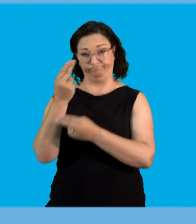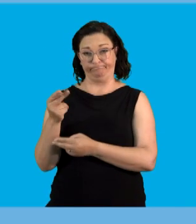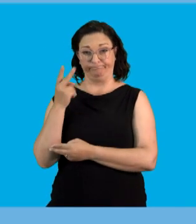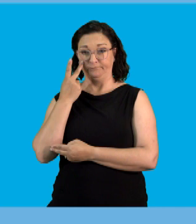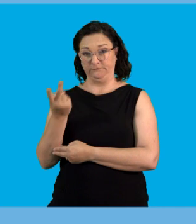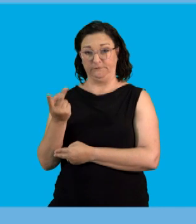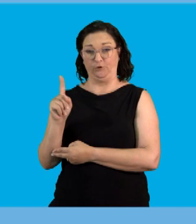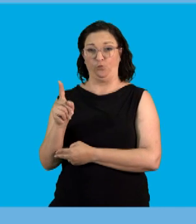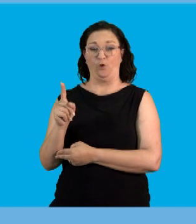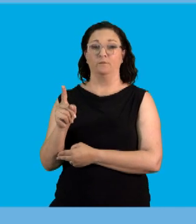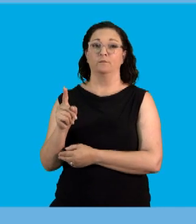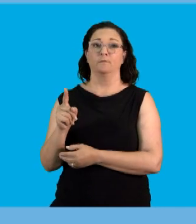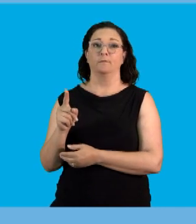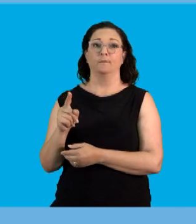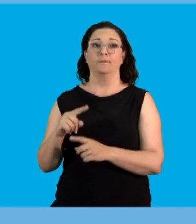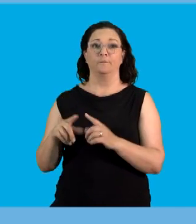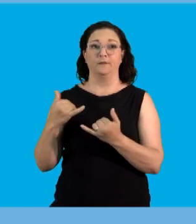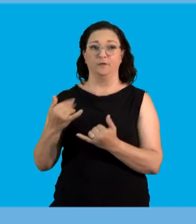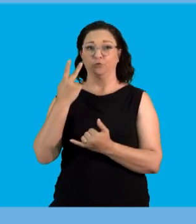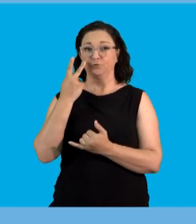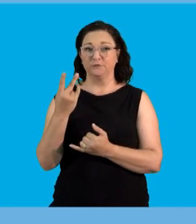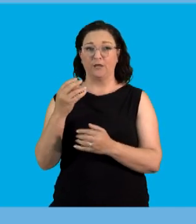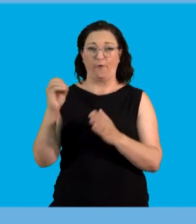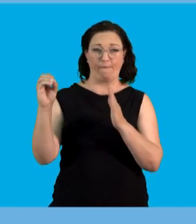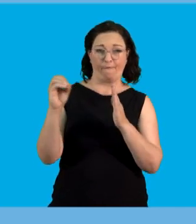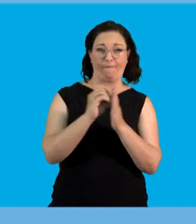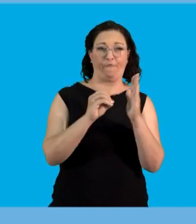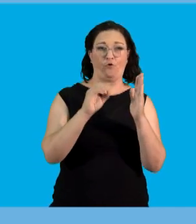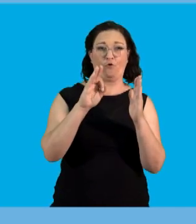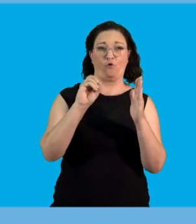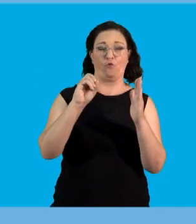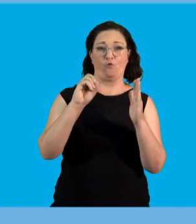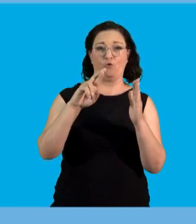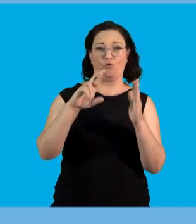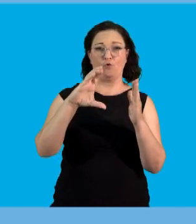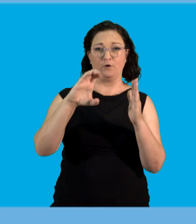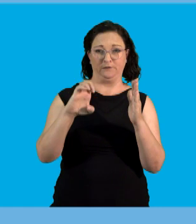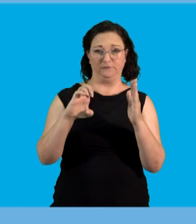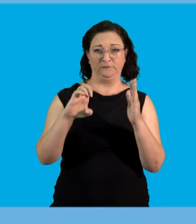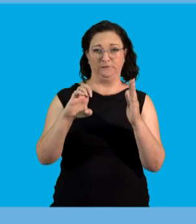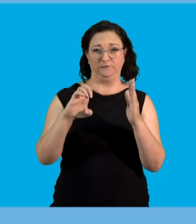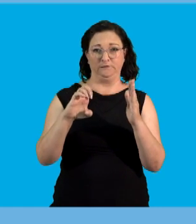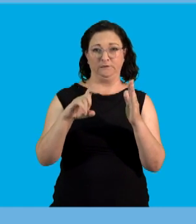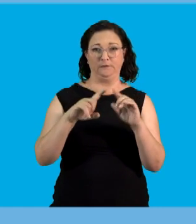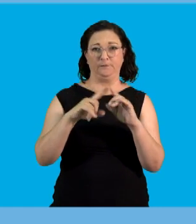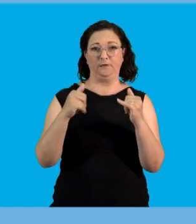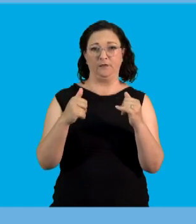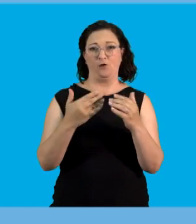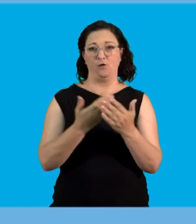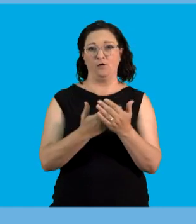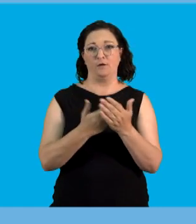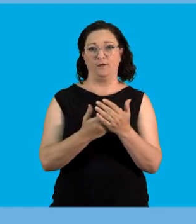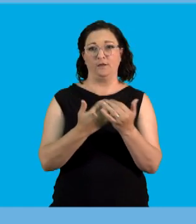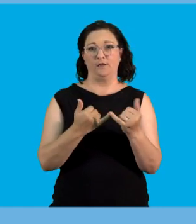can see on this picture here. So on this one, the force that is generated by many gas molecules, they push out